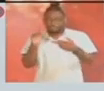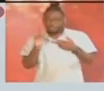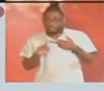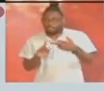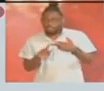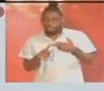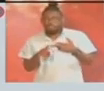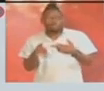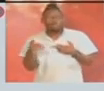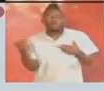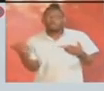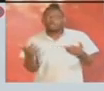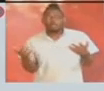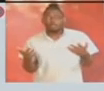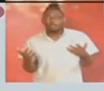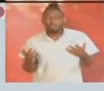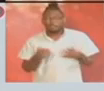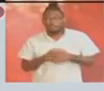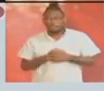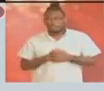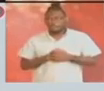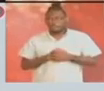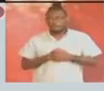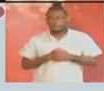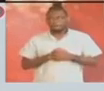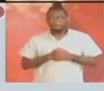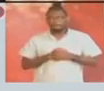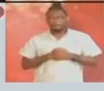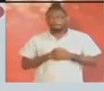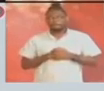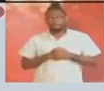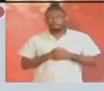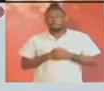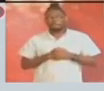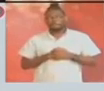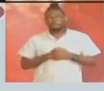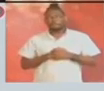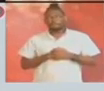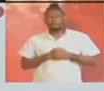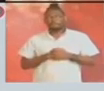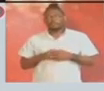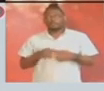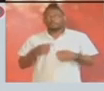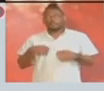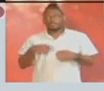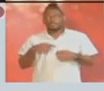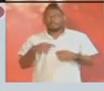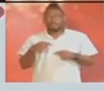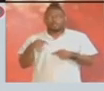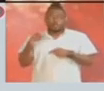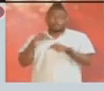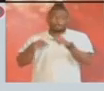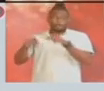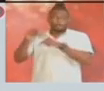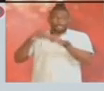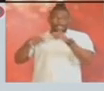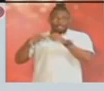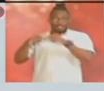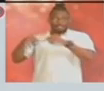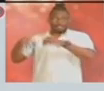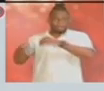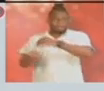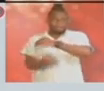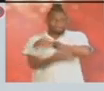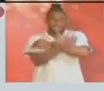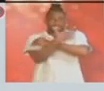discourage gatherings, we will go back to our position where all beaches in Trinidad and Tobago,